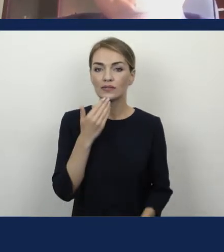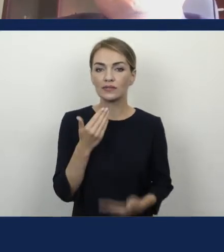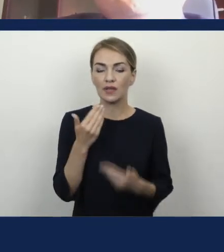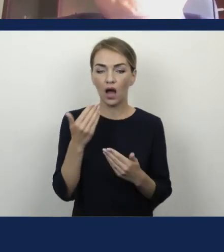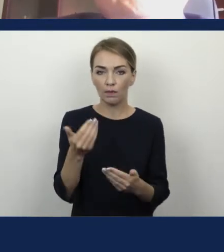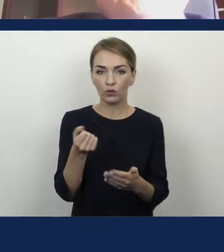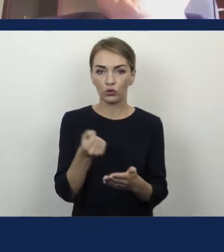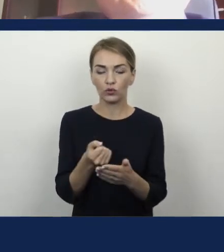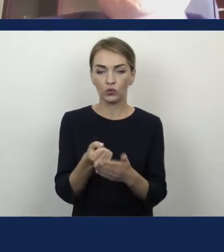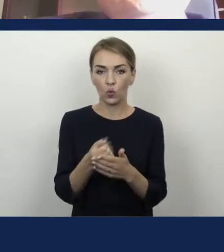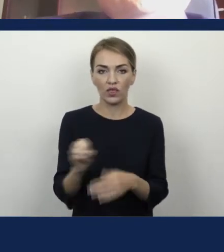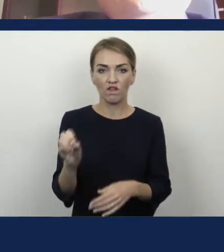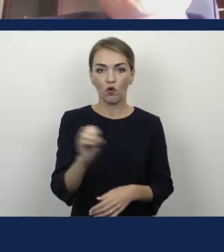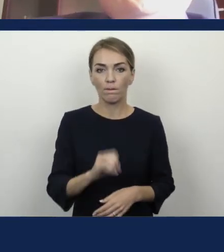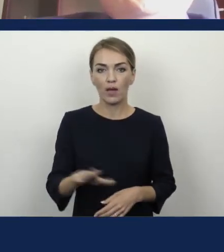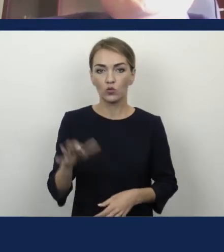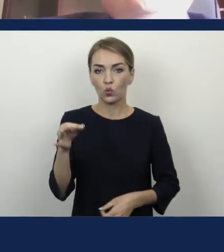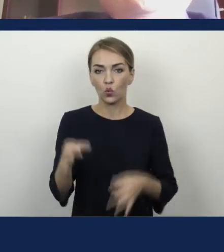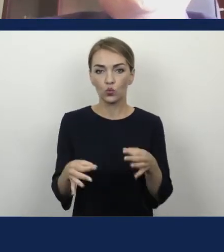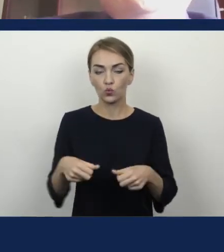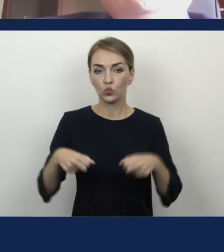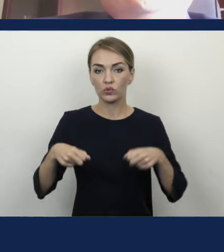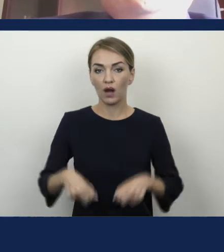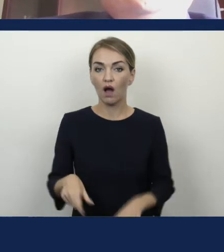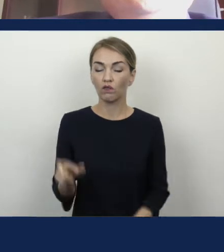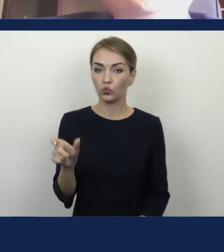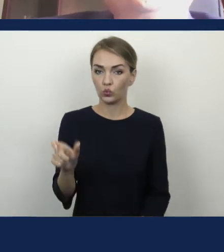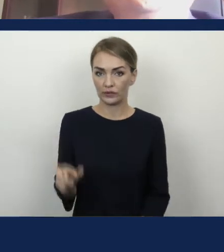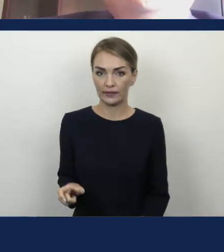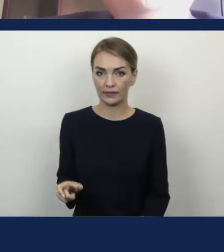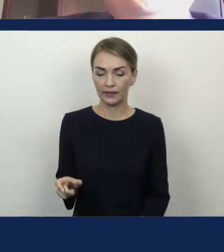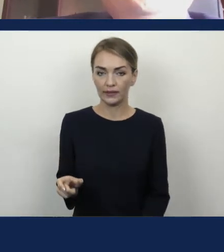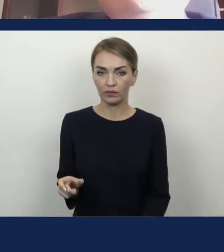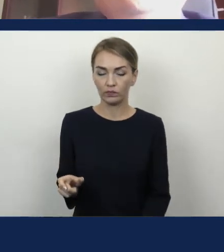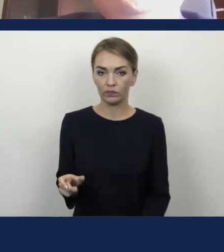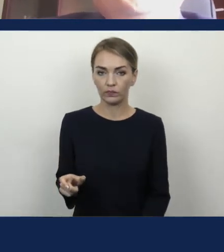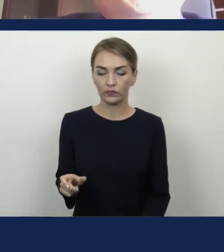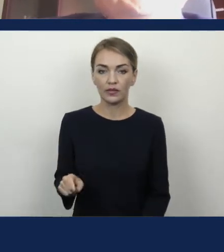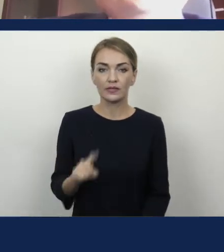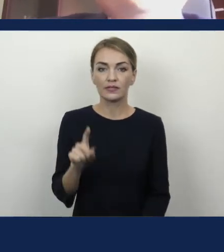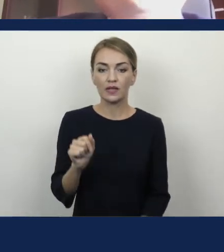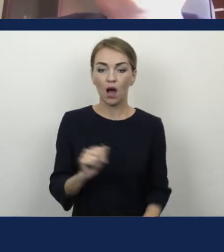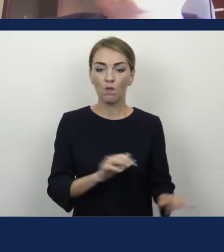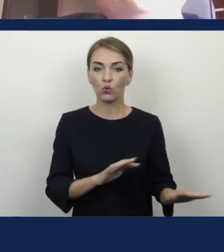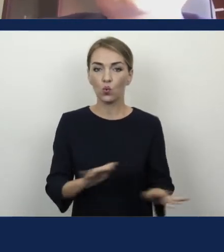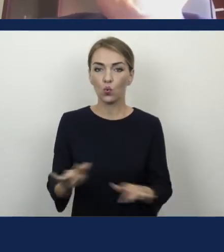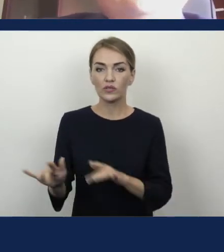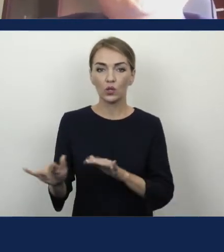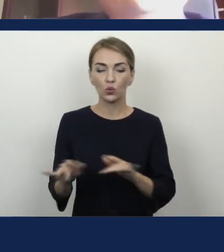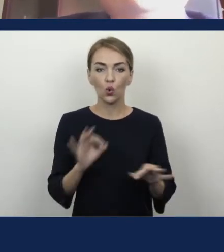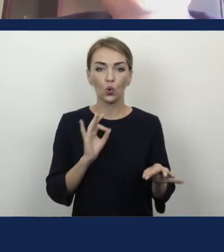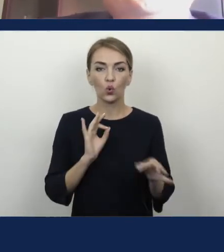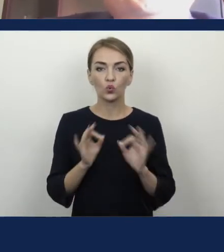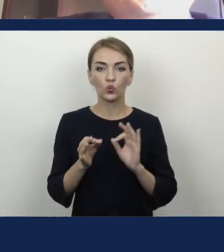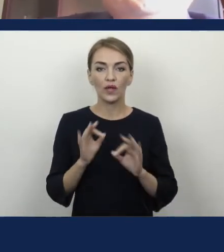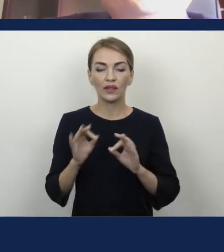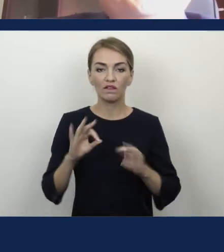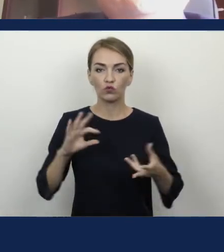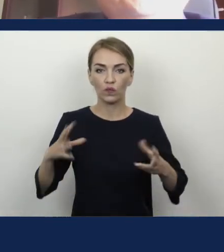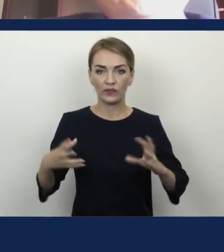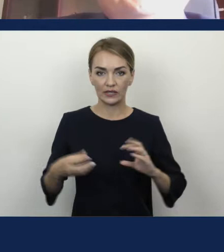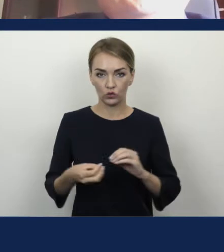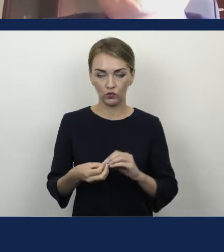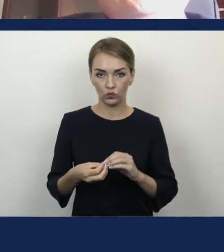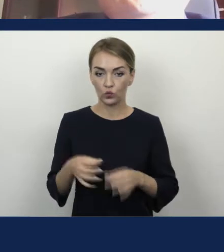Rights and an advisory opinion procedure. The court noted